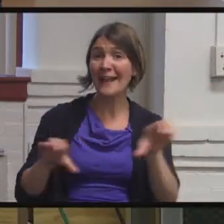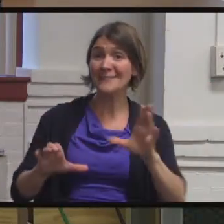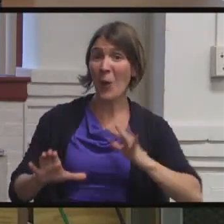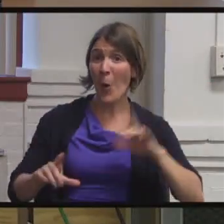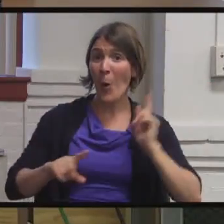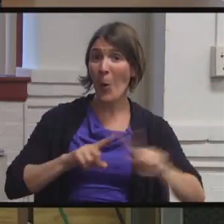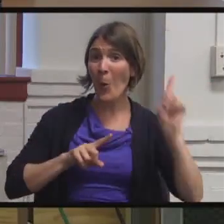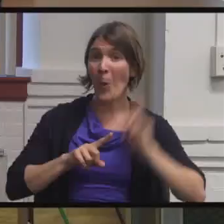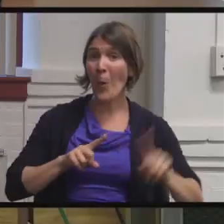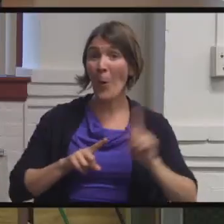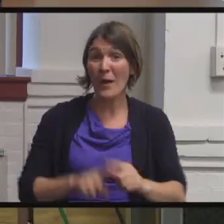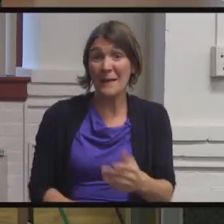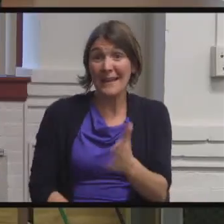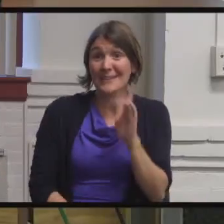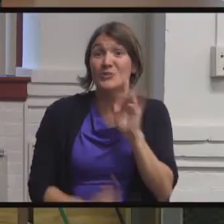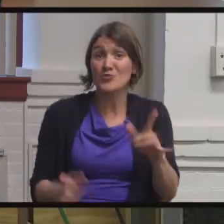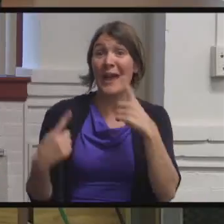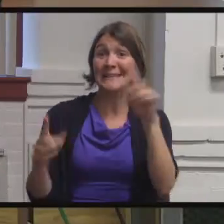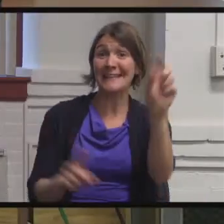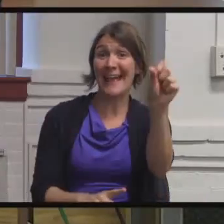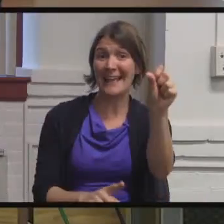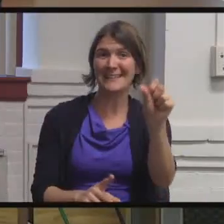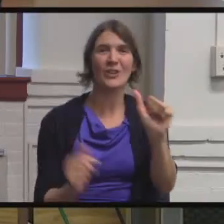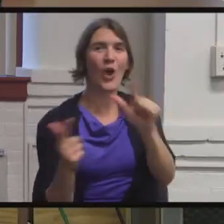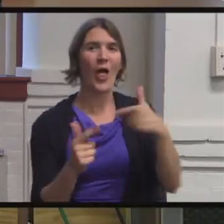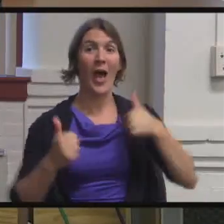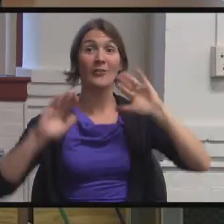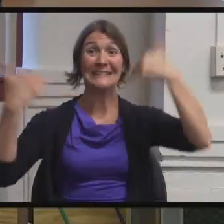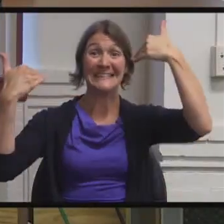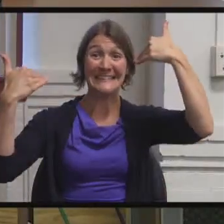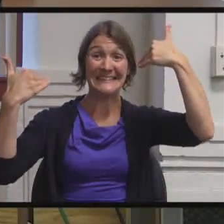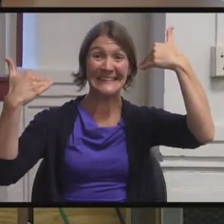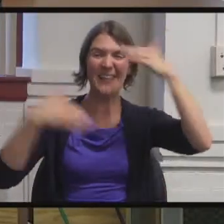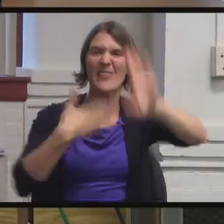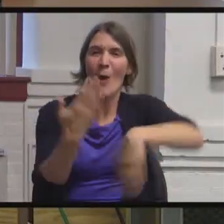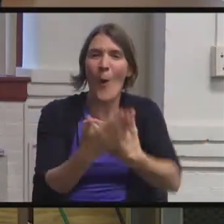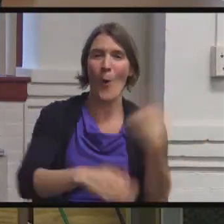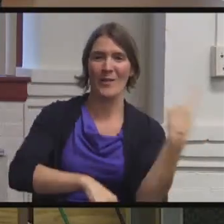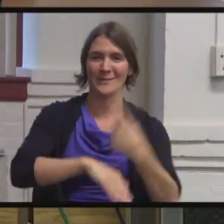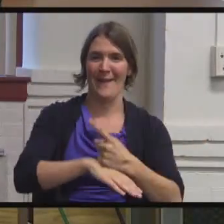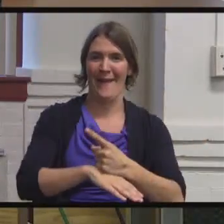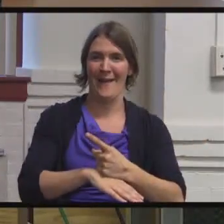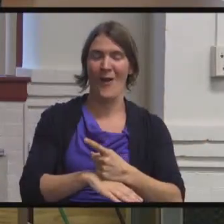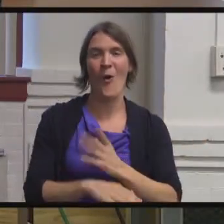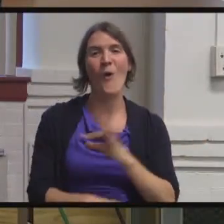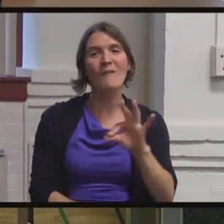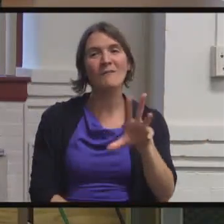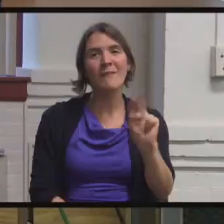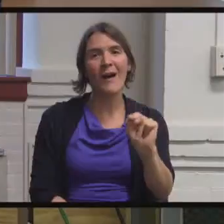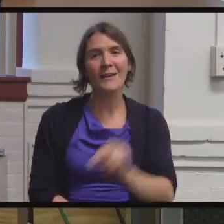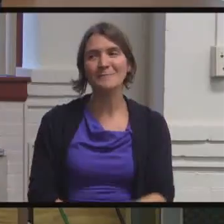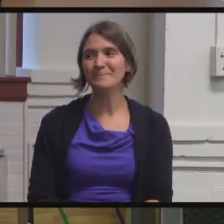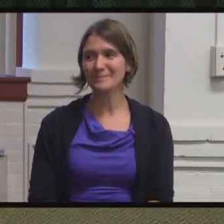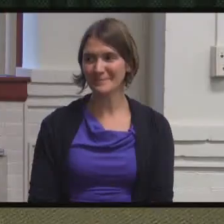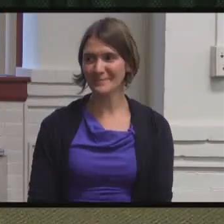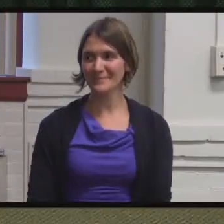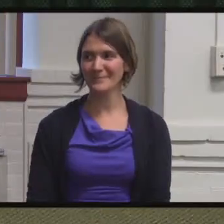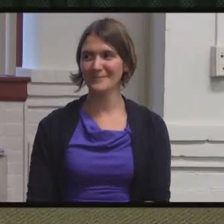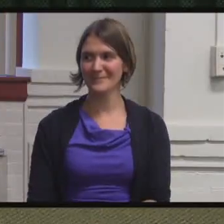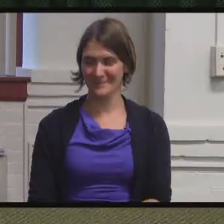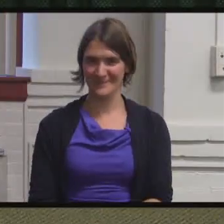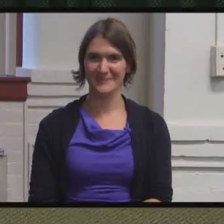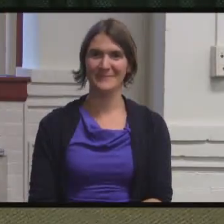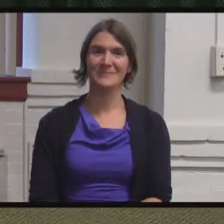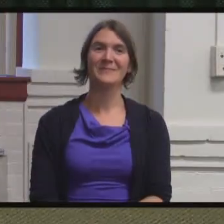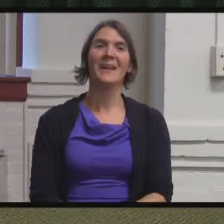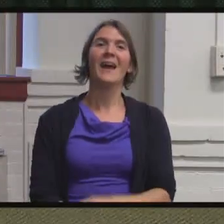to participate in, it's greatly successful. Everyone has a smile on their face pretty much the entire time. Great. Yeah. And so this year you want to do it a